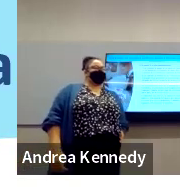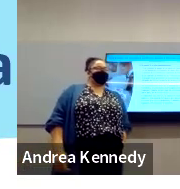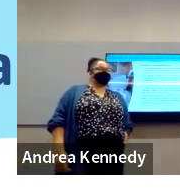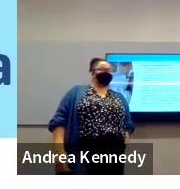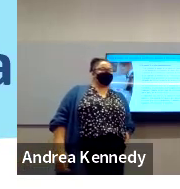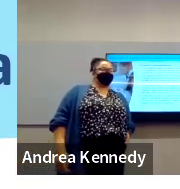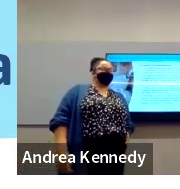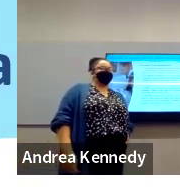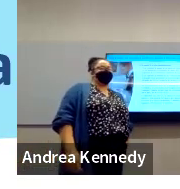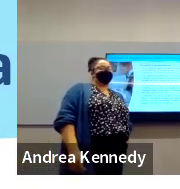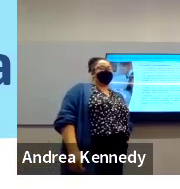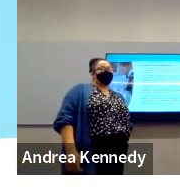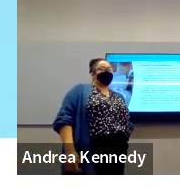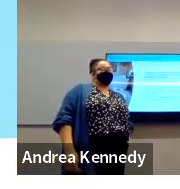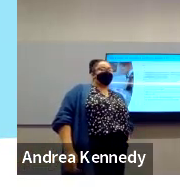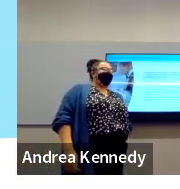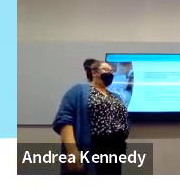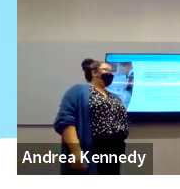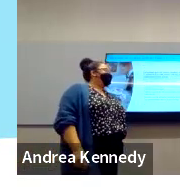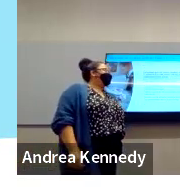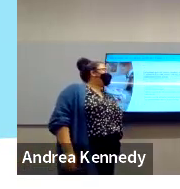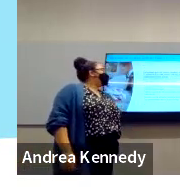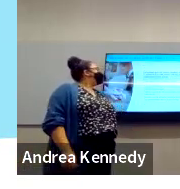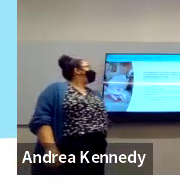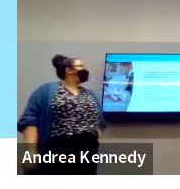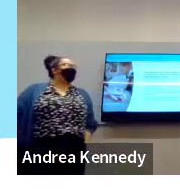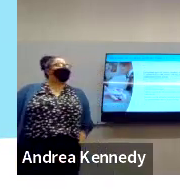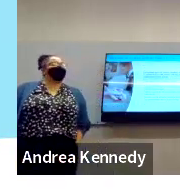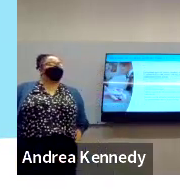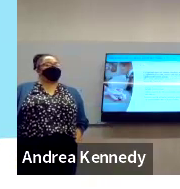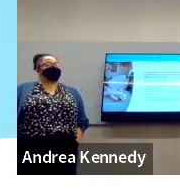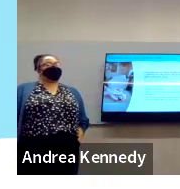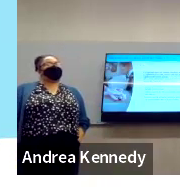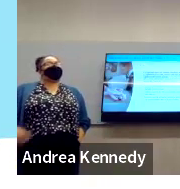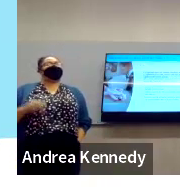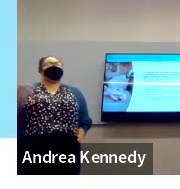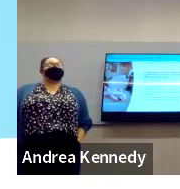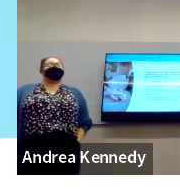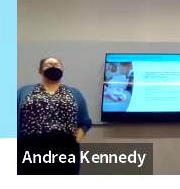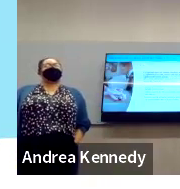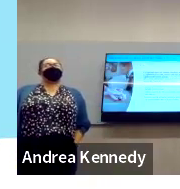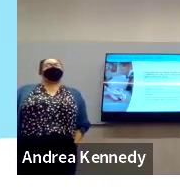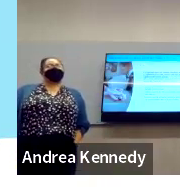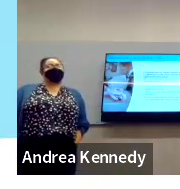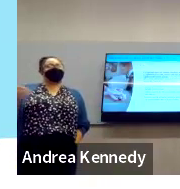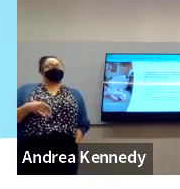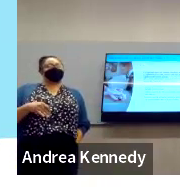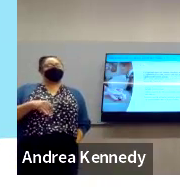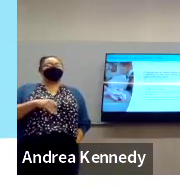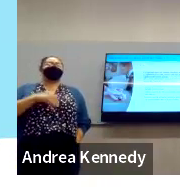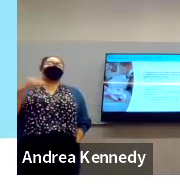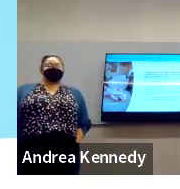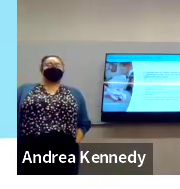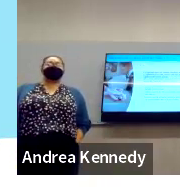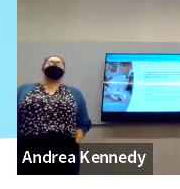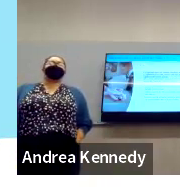directamente a los inquilinos. And so just to sort of finish out, in the cases where the landlord actually